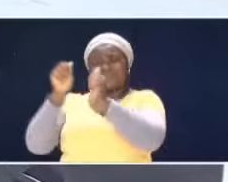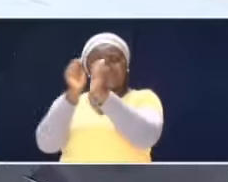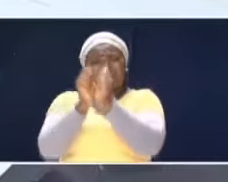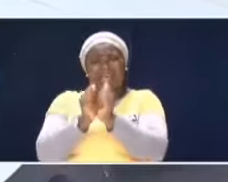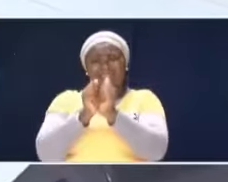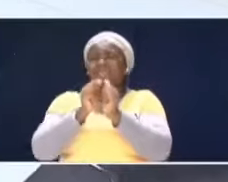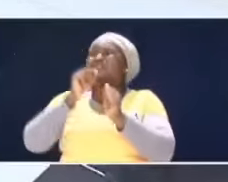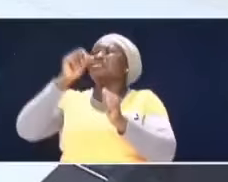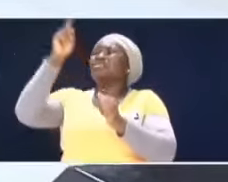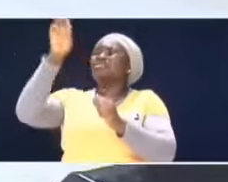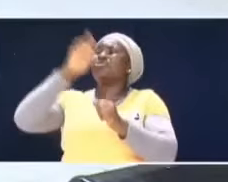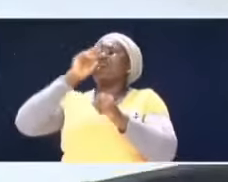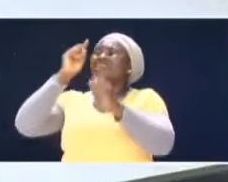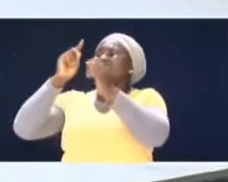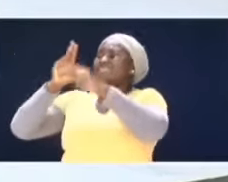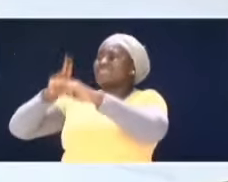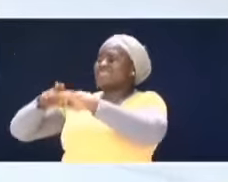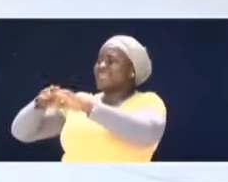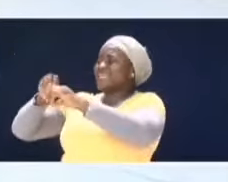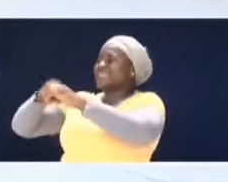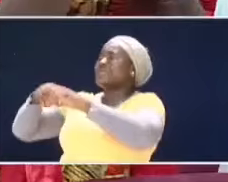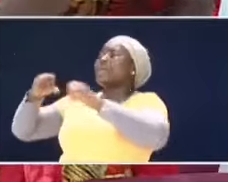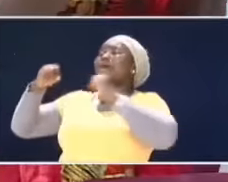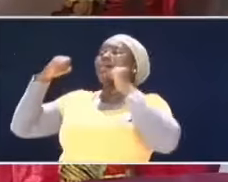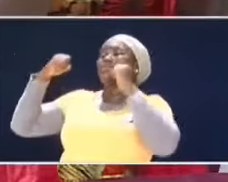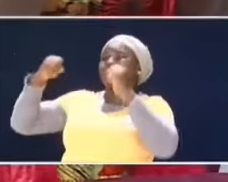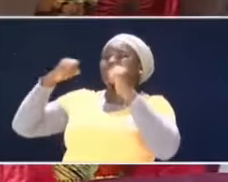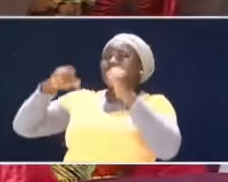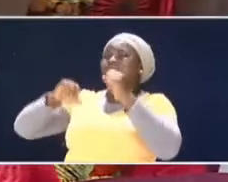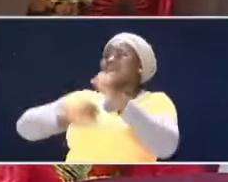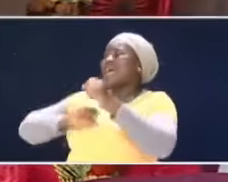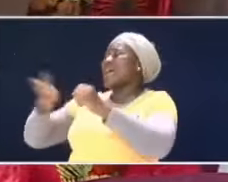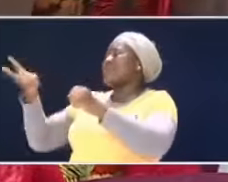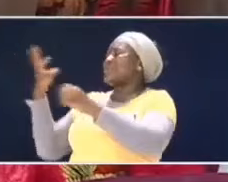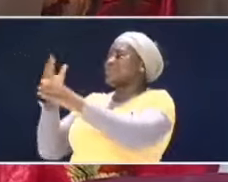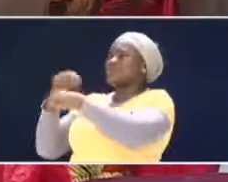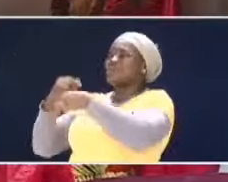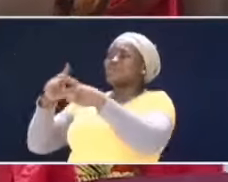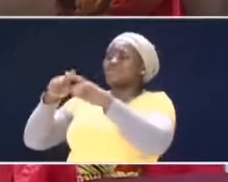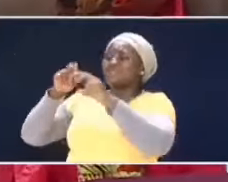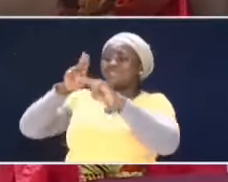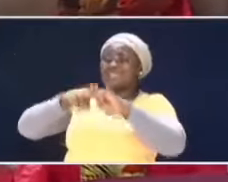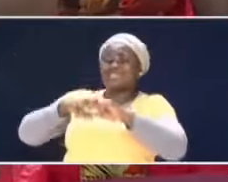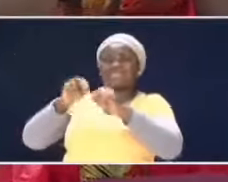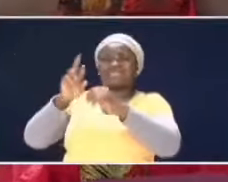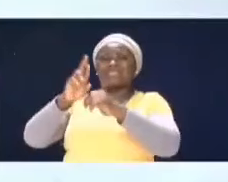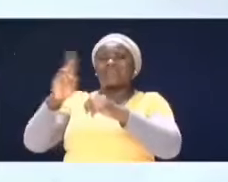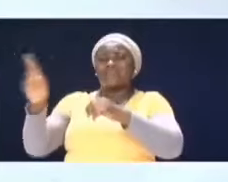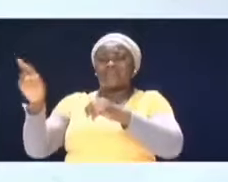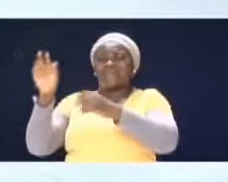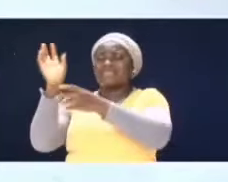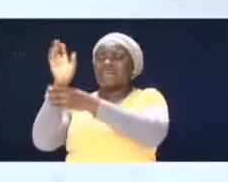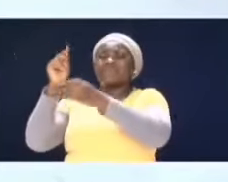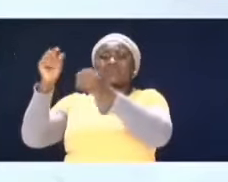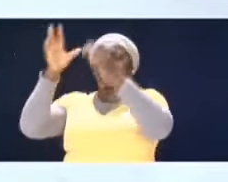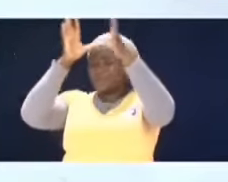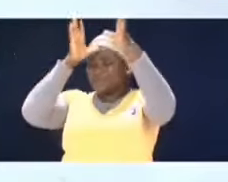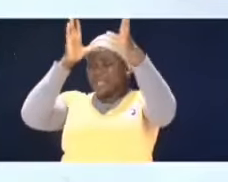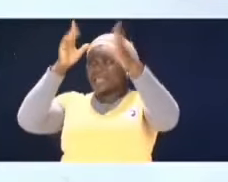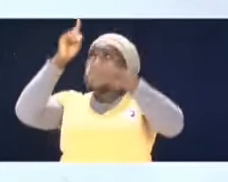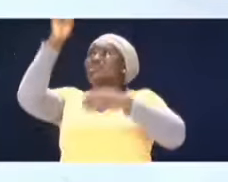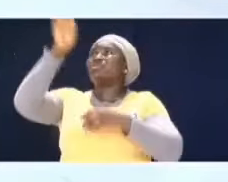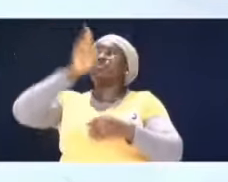seated in majesty. I was made to sit at the right hand of the Father. You are